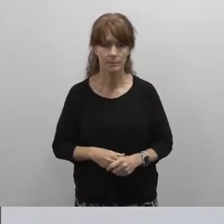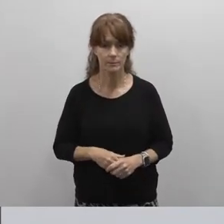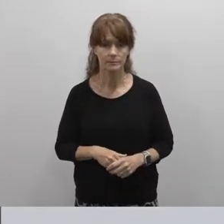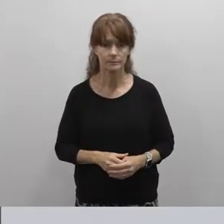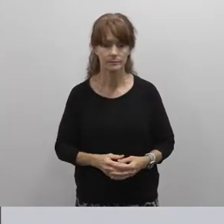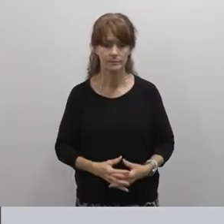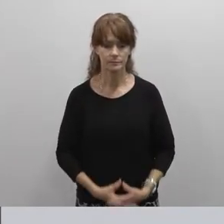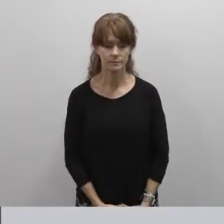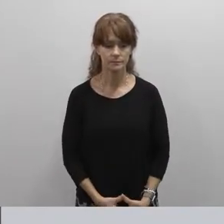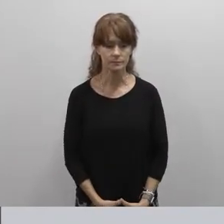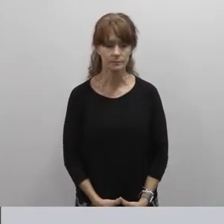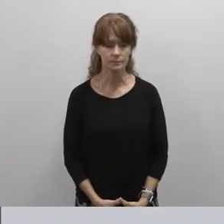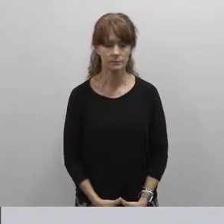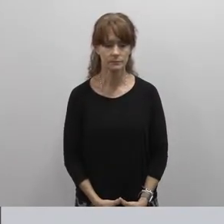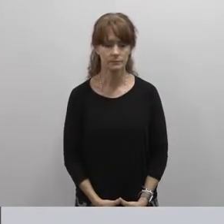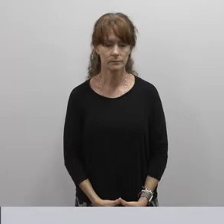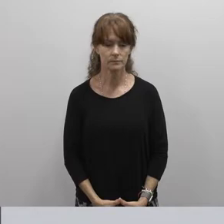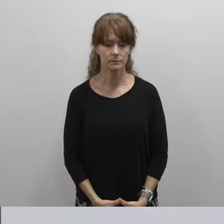Whoops.